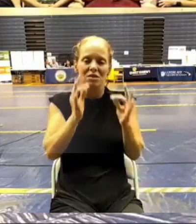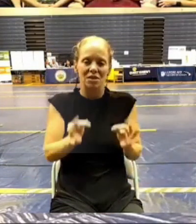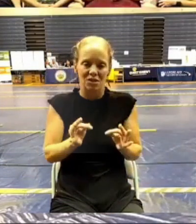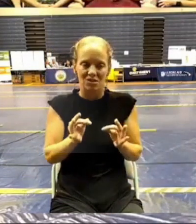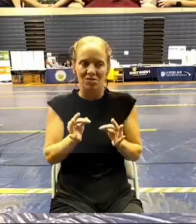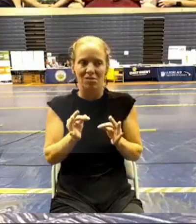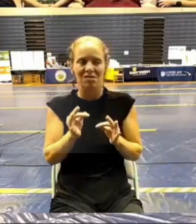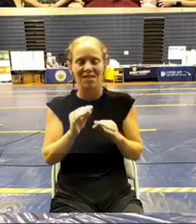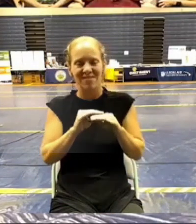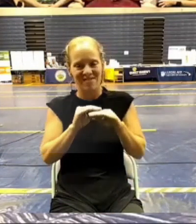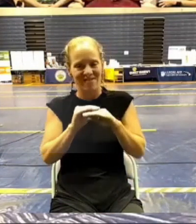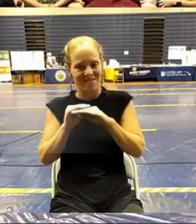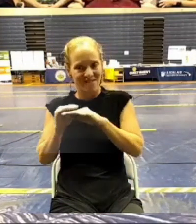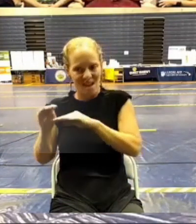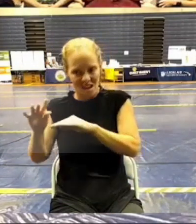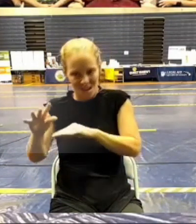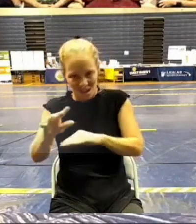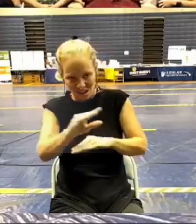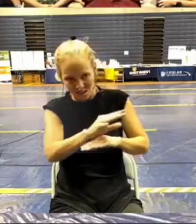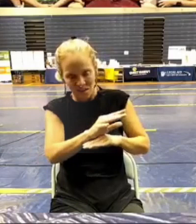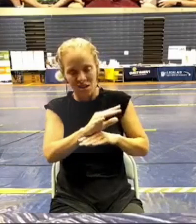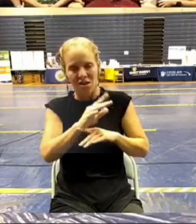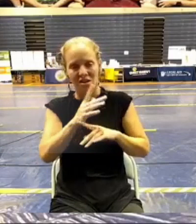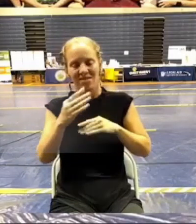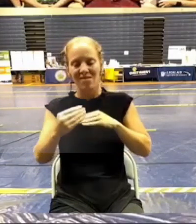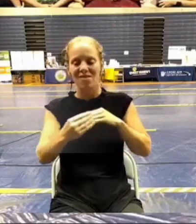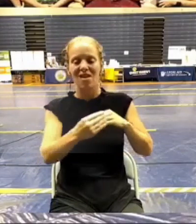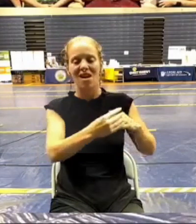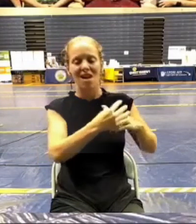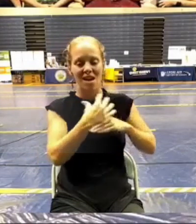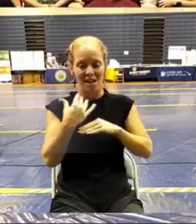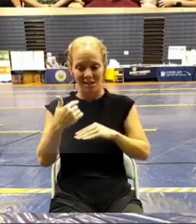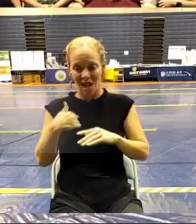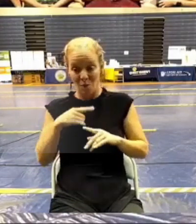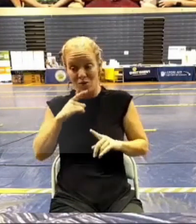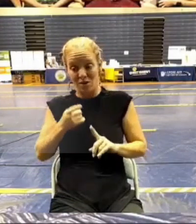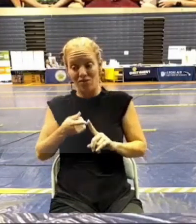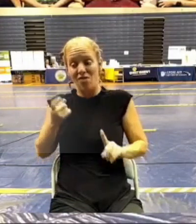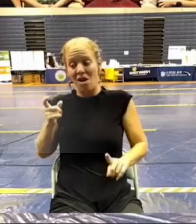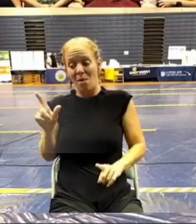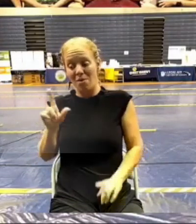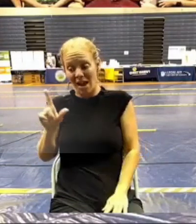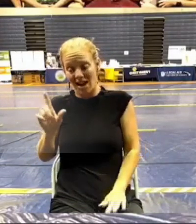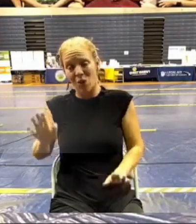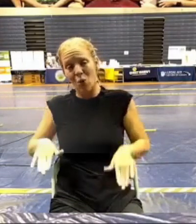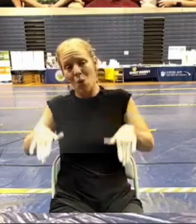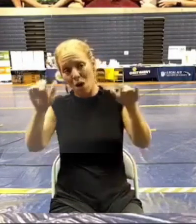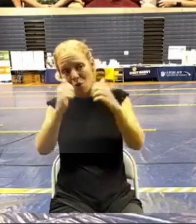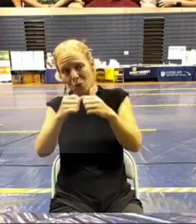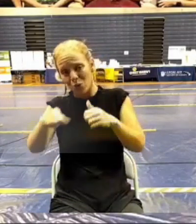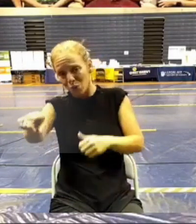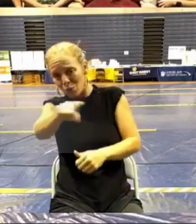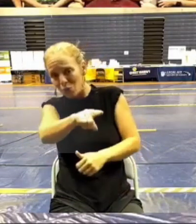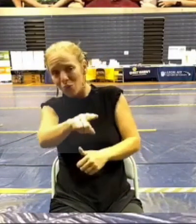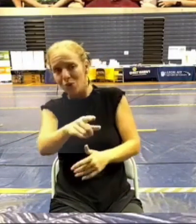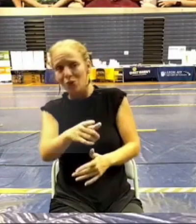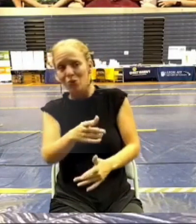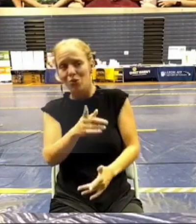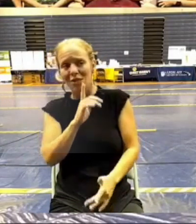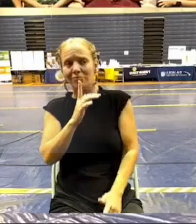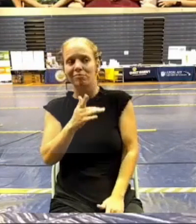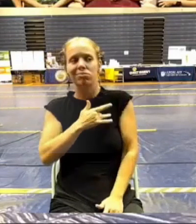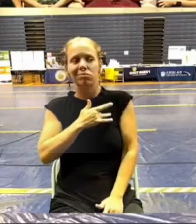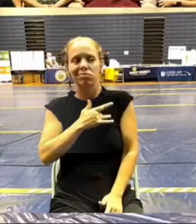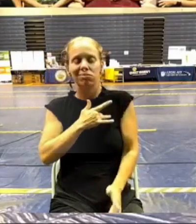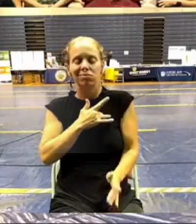It affects all of you, all of us. As a lot of you know, I'm from Lahaina. I grew up with a lot of you.